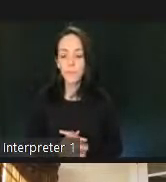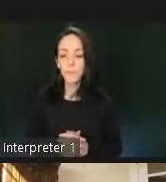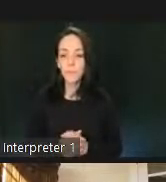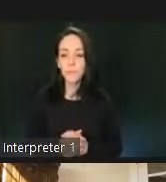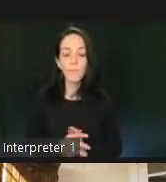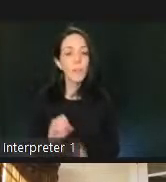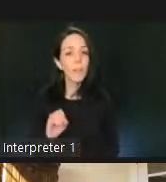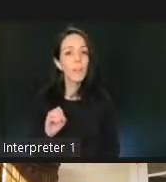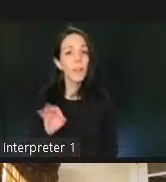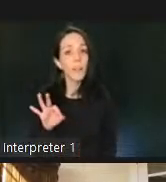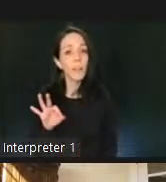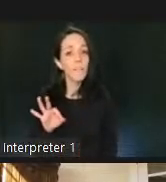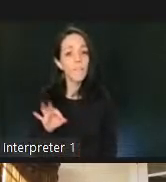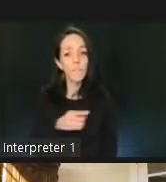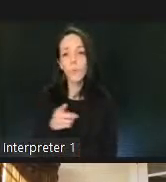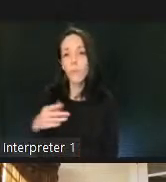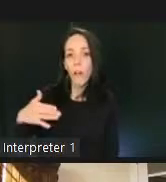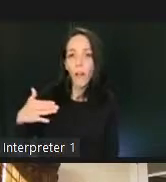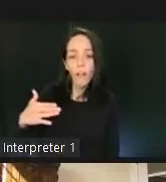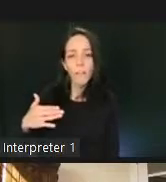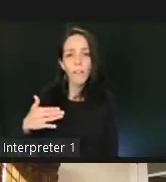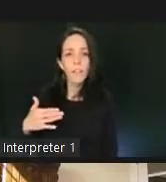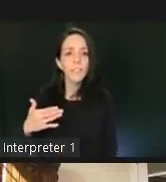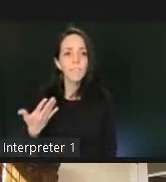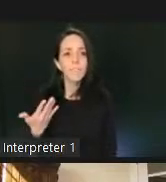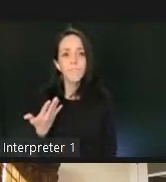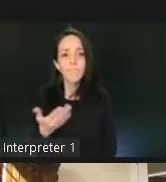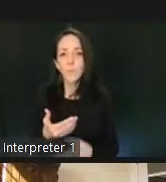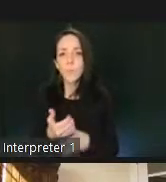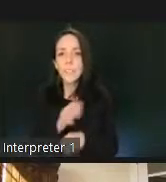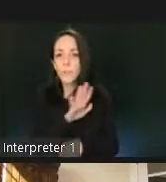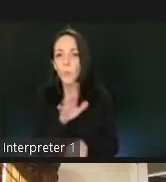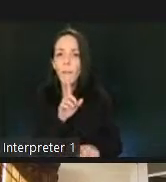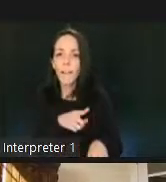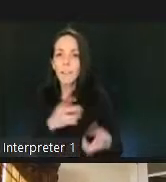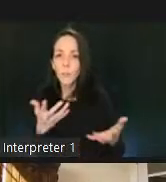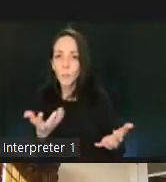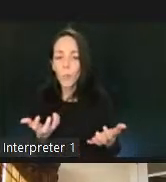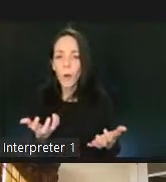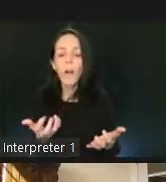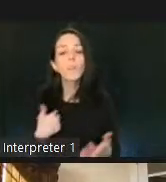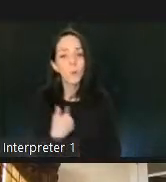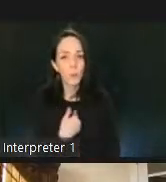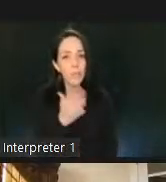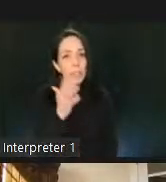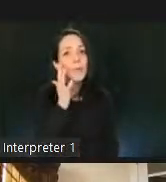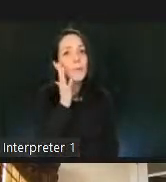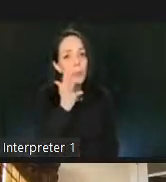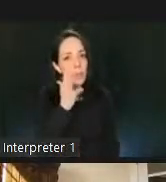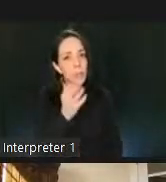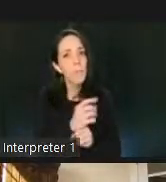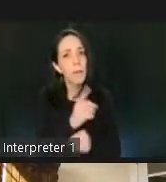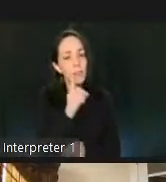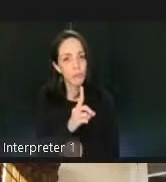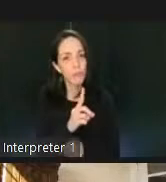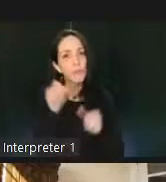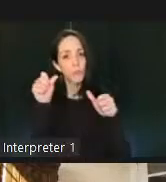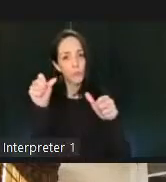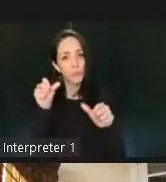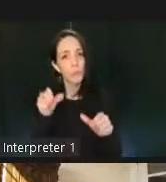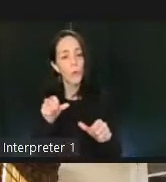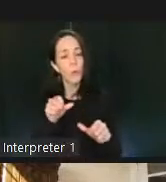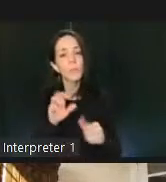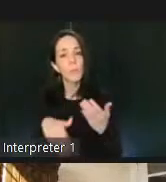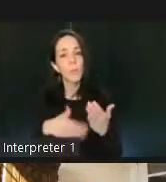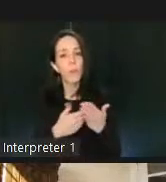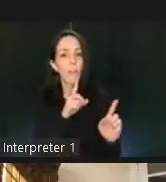if you haven't gotten your complete answers tonight, we will make sure that we get those to you through that communication.